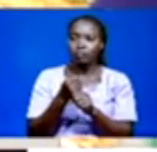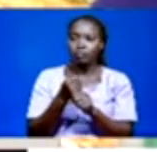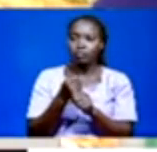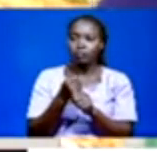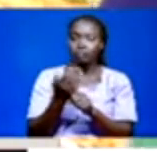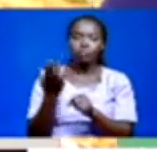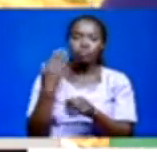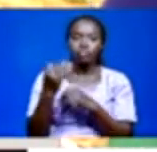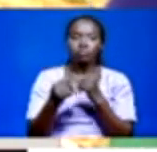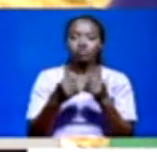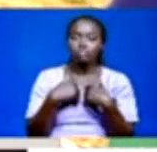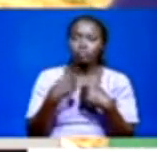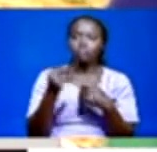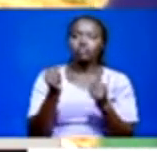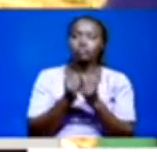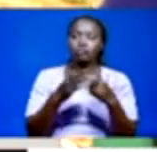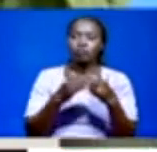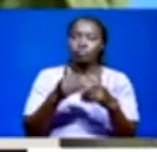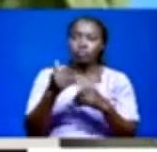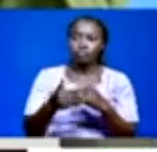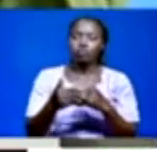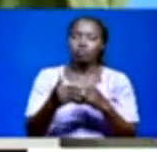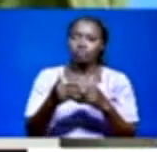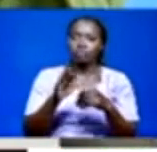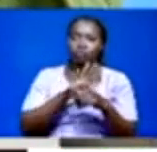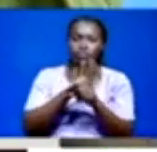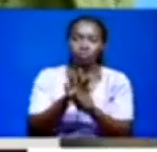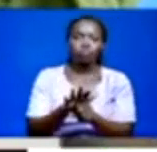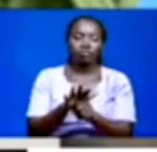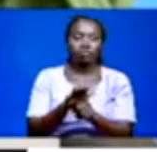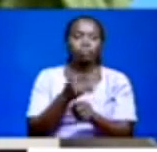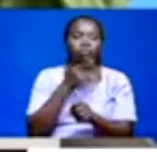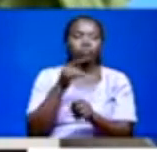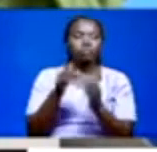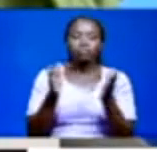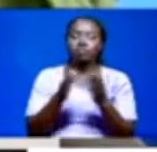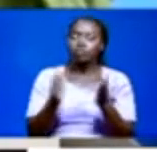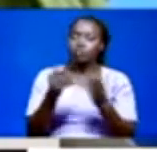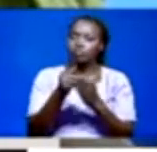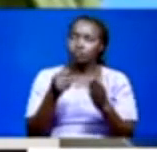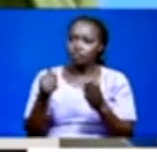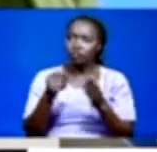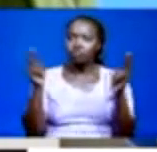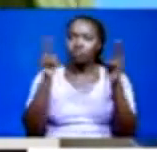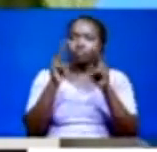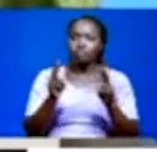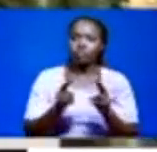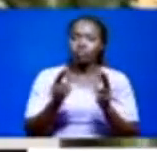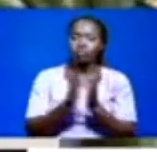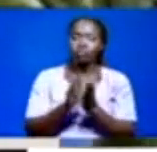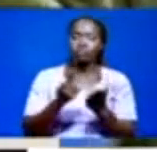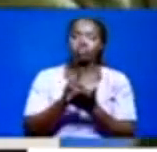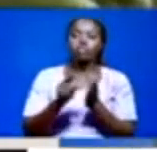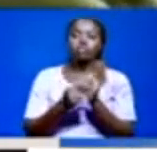in 2019 following the COVID-19 pandemic, is set to open more doors for international and local